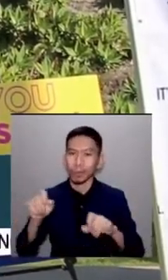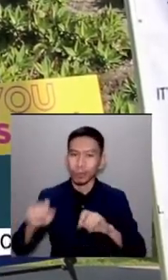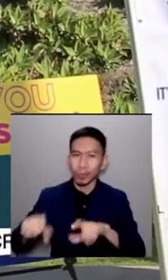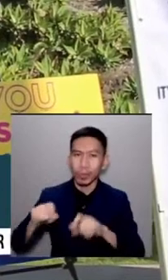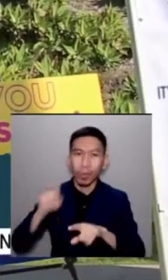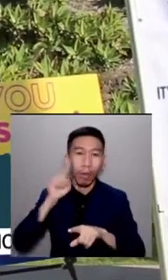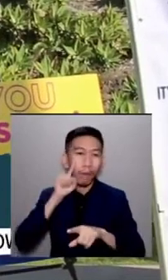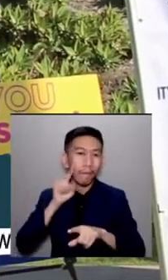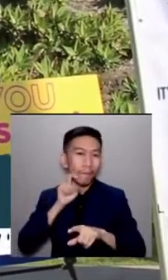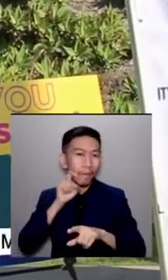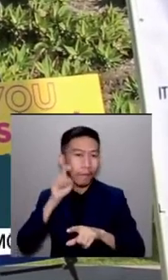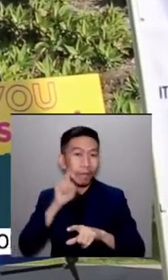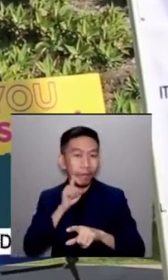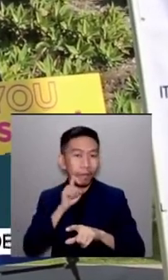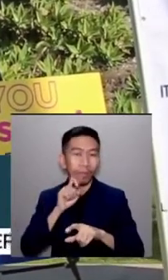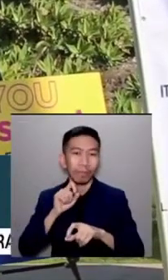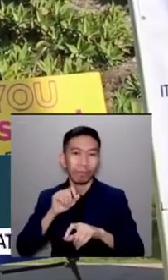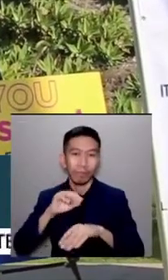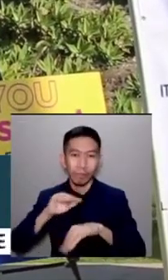to our